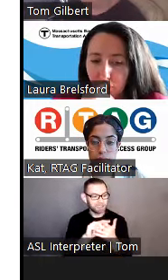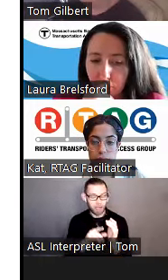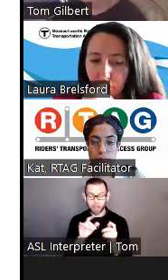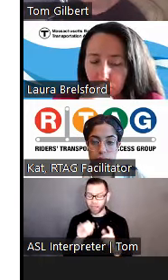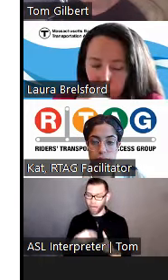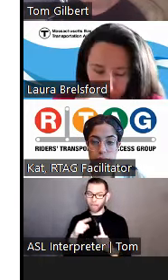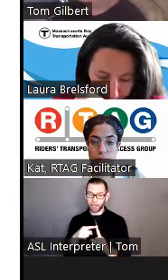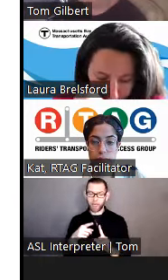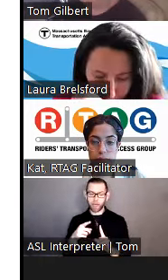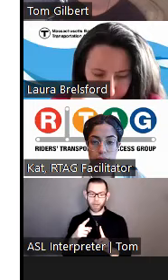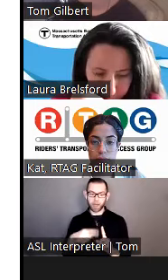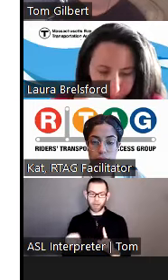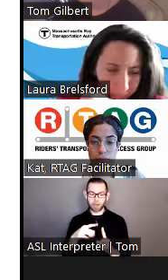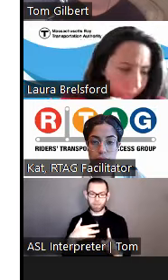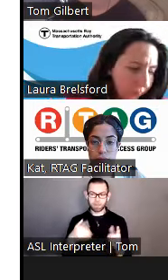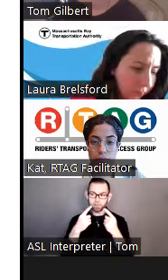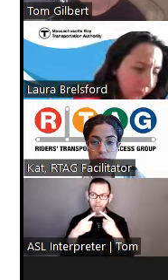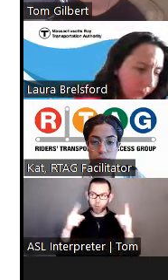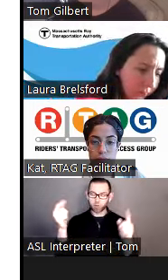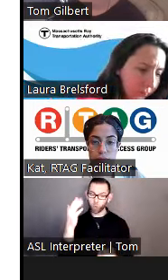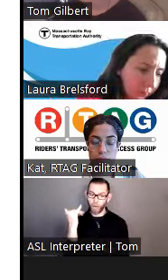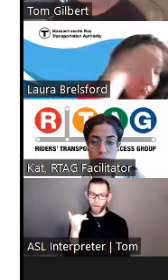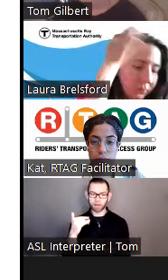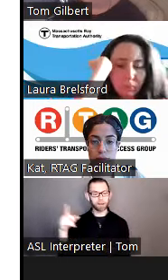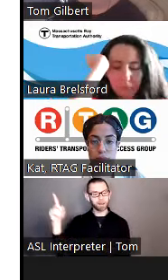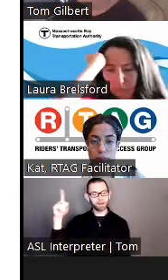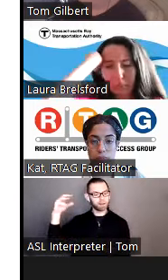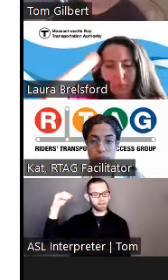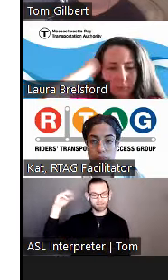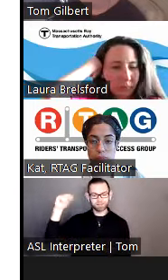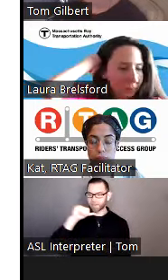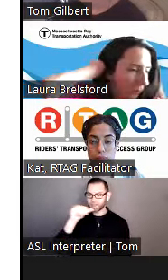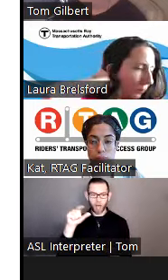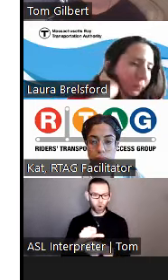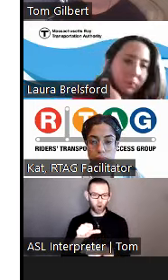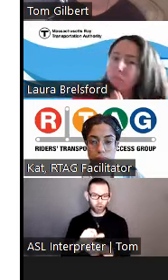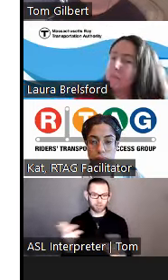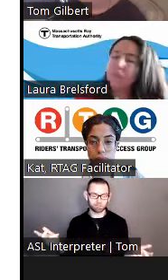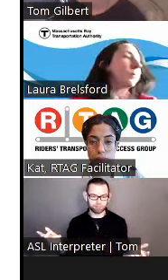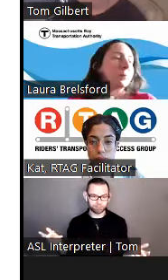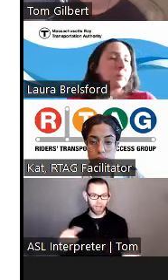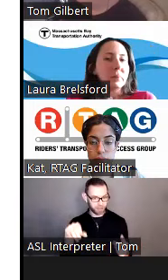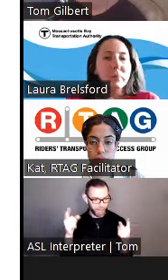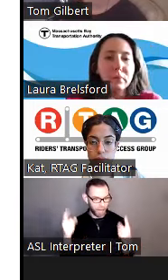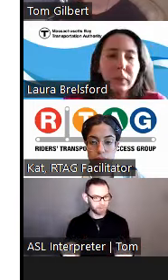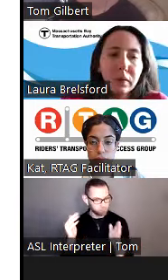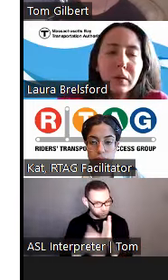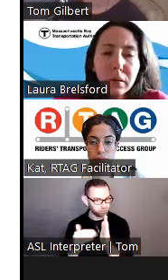the automated system is not working. And that happens a lot.